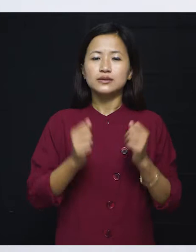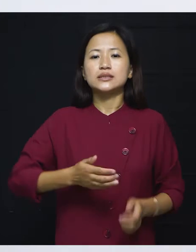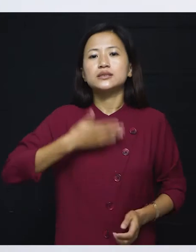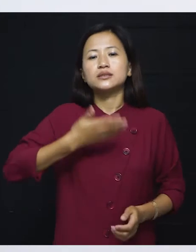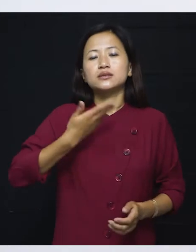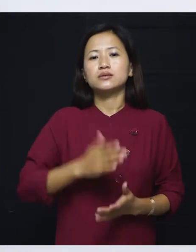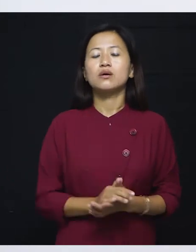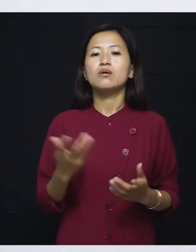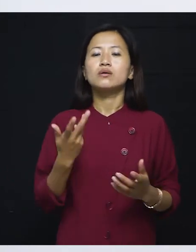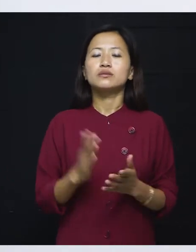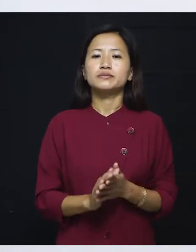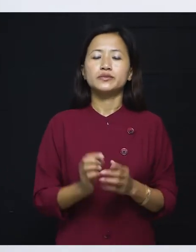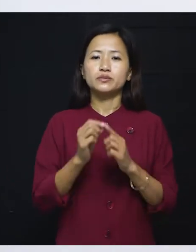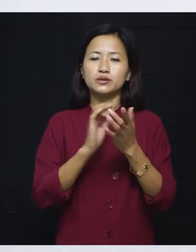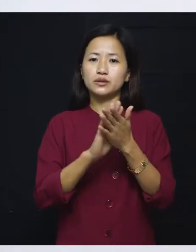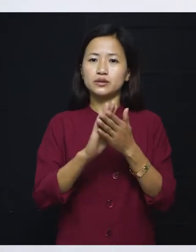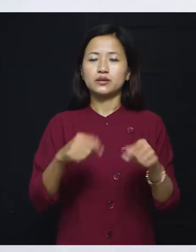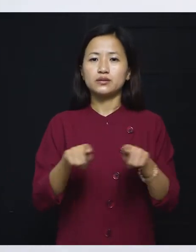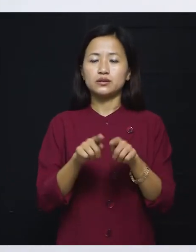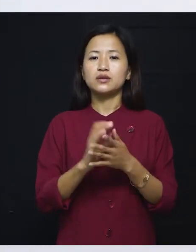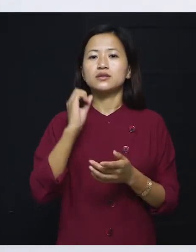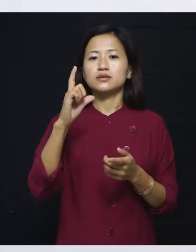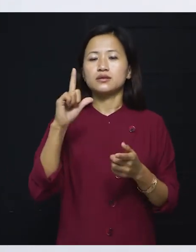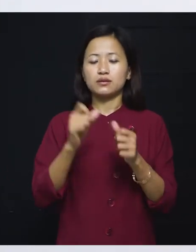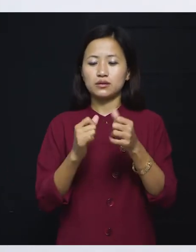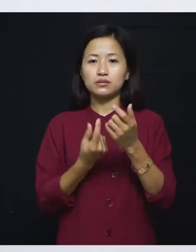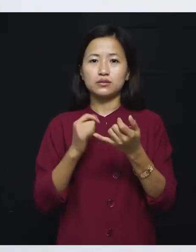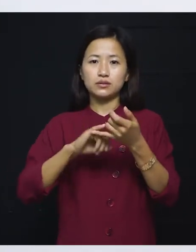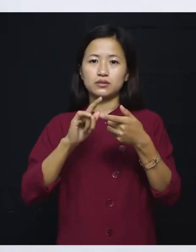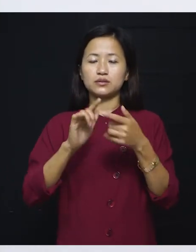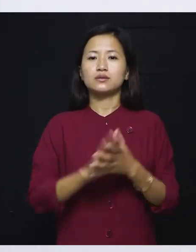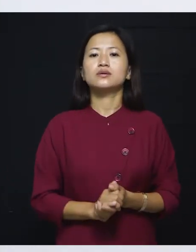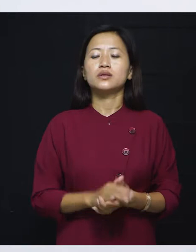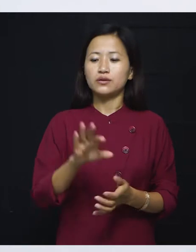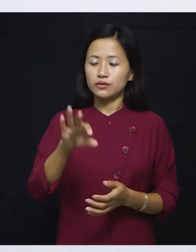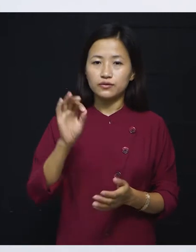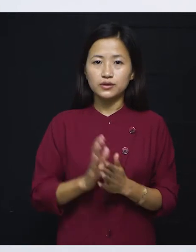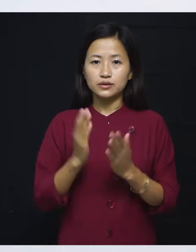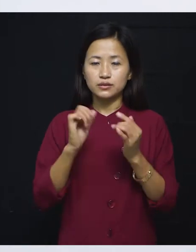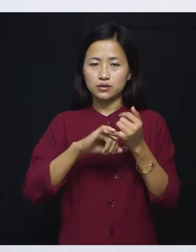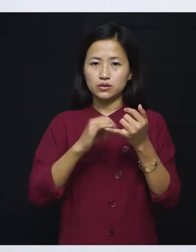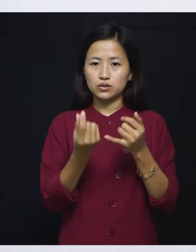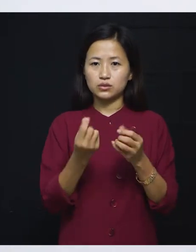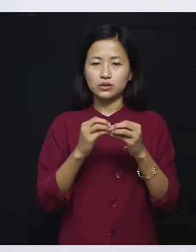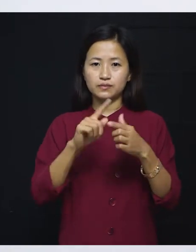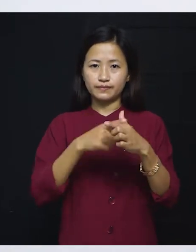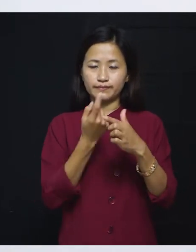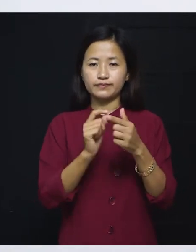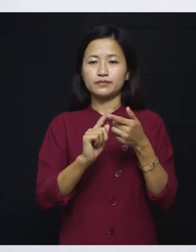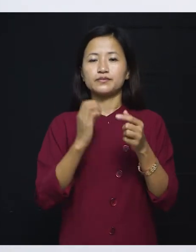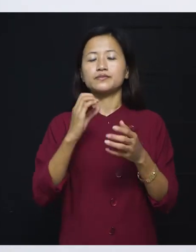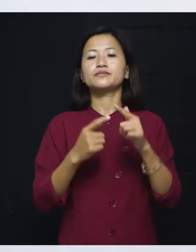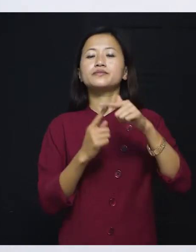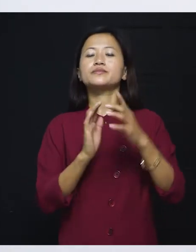phrase and what is a clause, okay? In a sentence, you will find a subject, right? You will find a subject